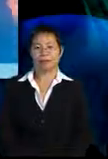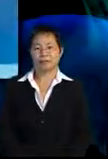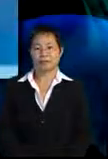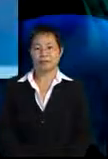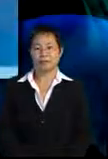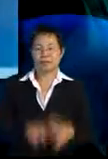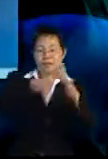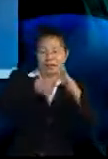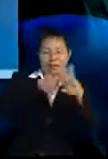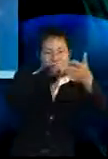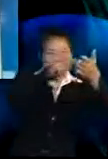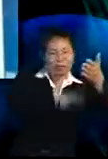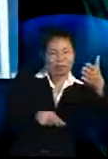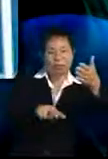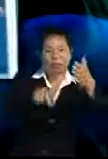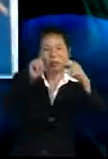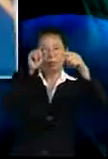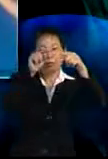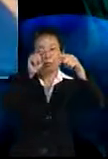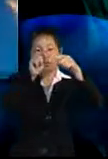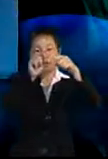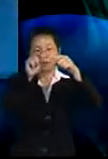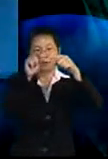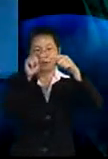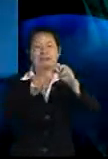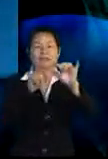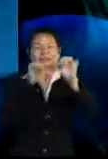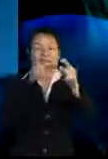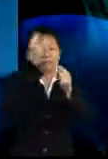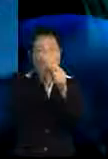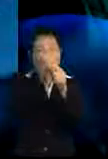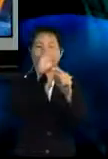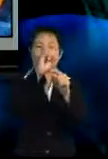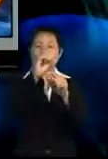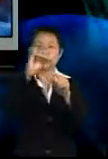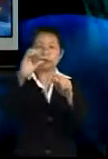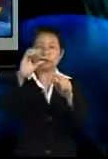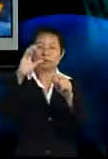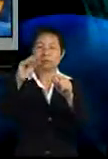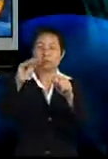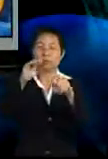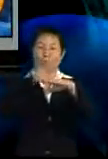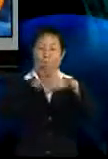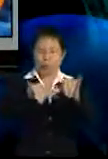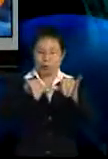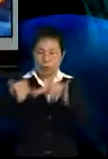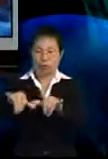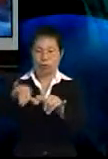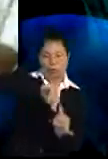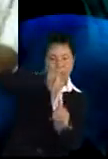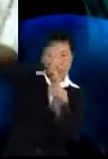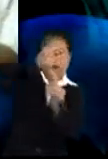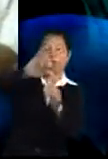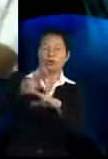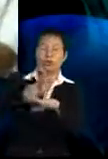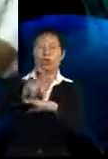The initial reading of the pointer is set at 0 cm on the ruler. Place a 100 gram